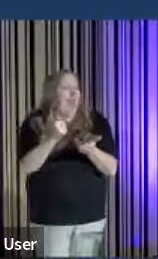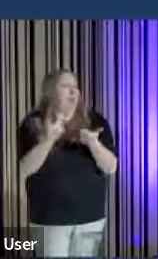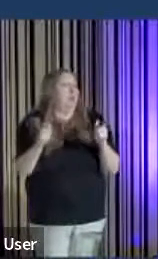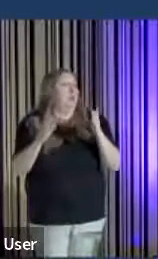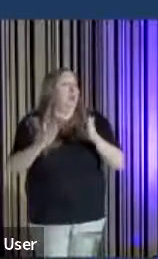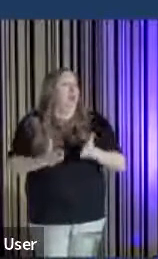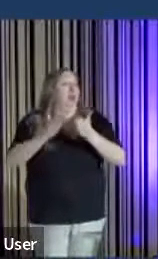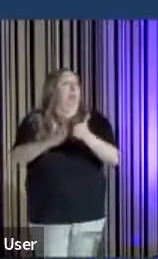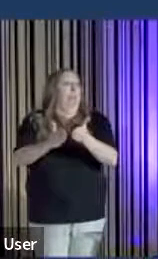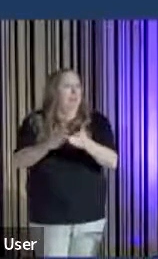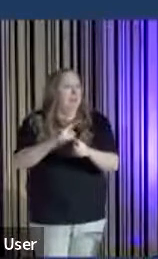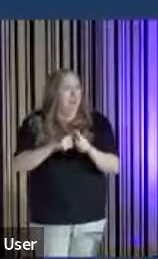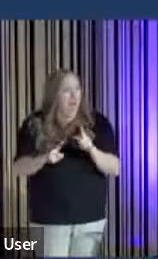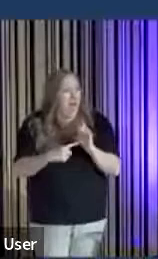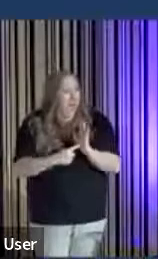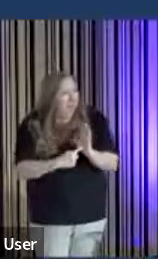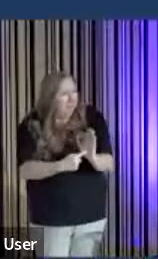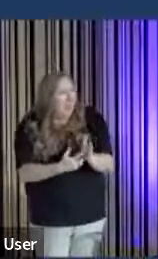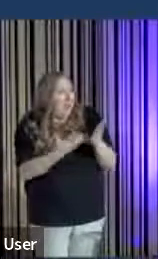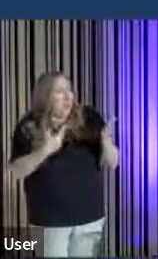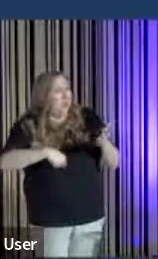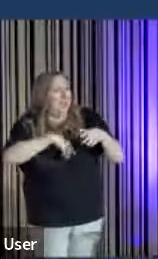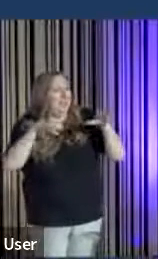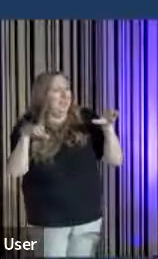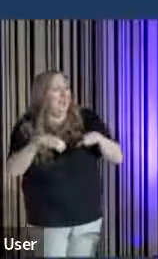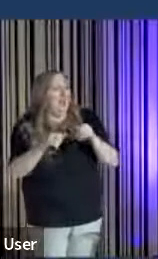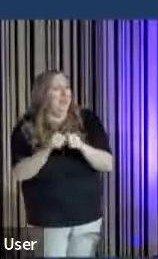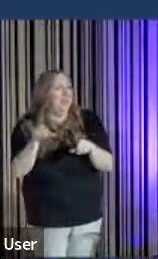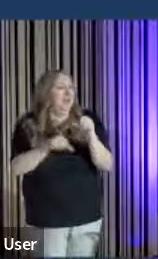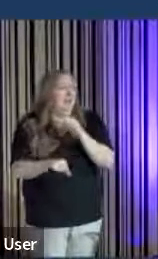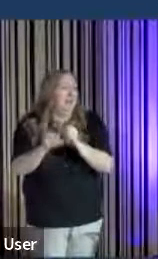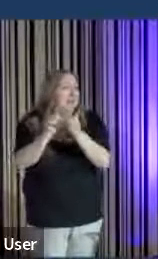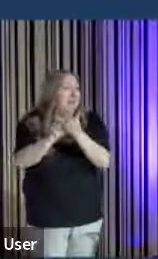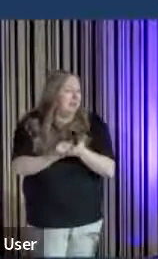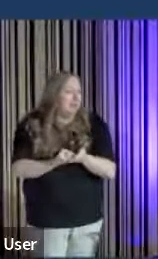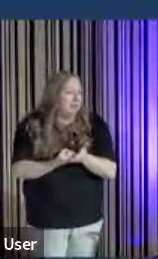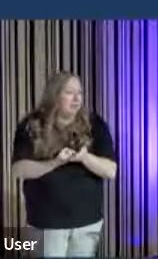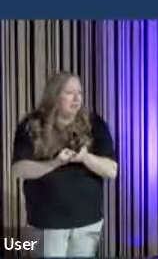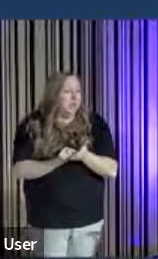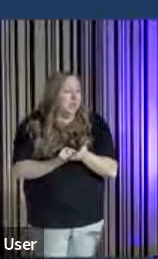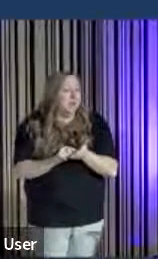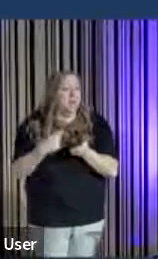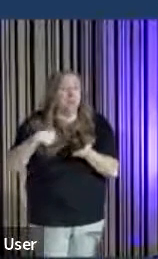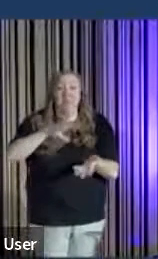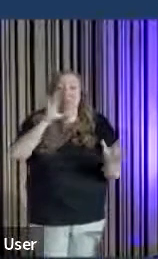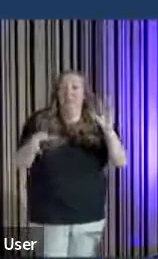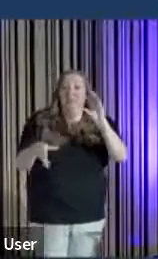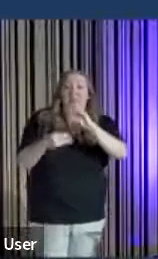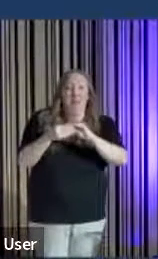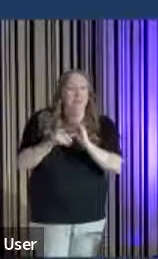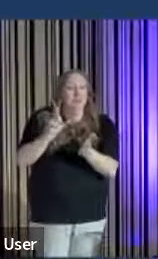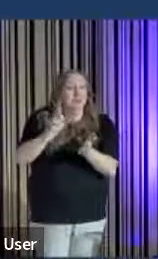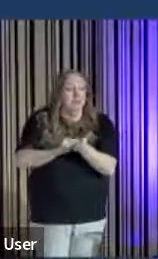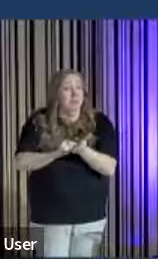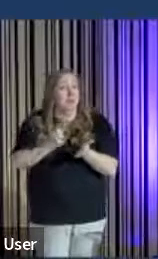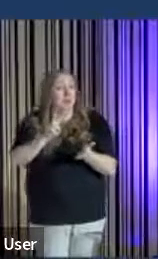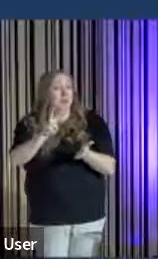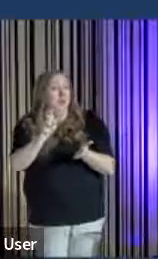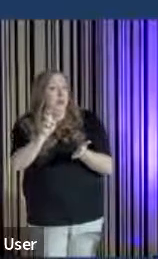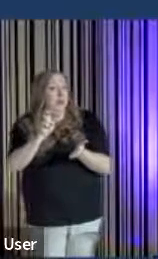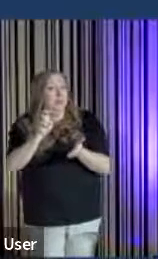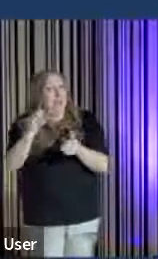we have done with the science we have produced. And we have published together 200 scientific papers, and the data